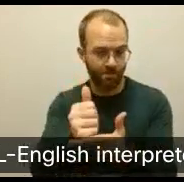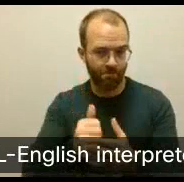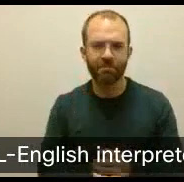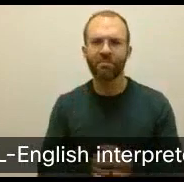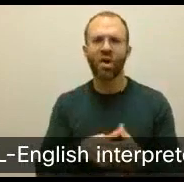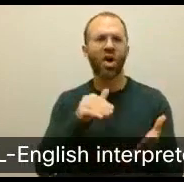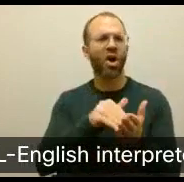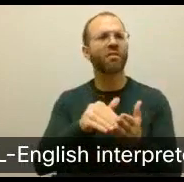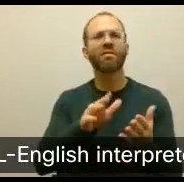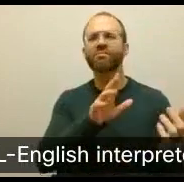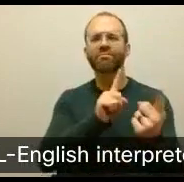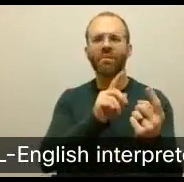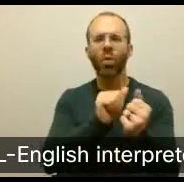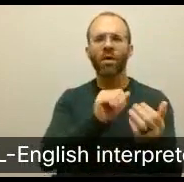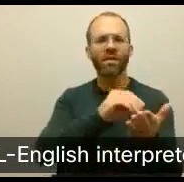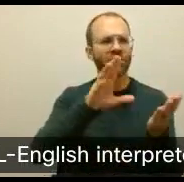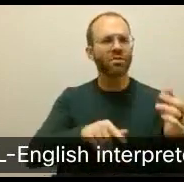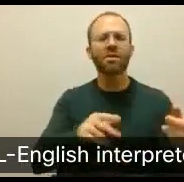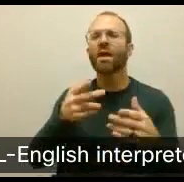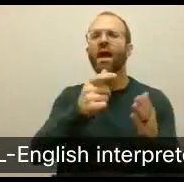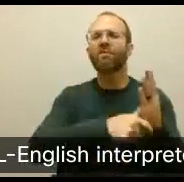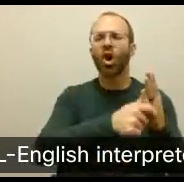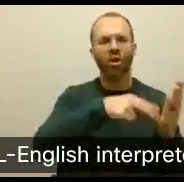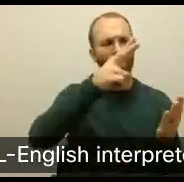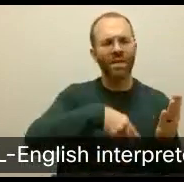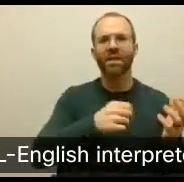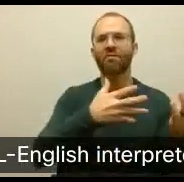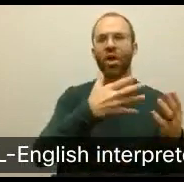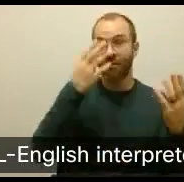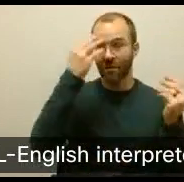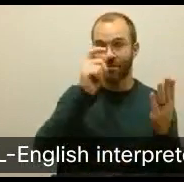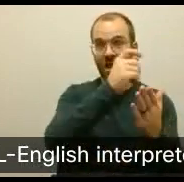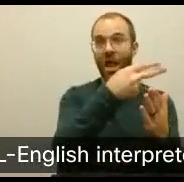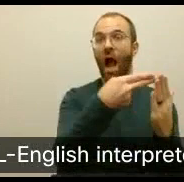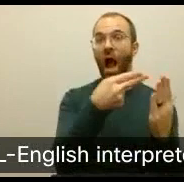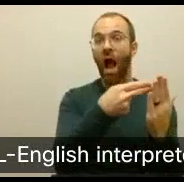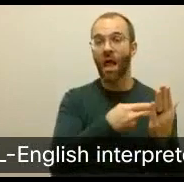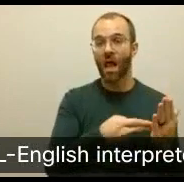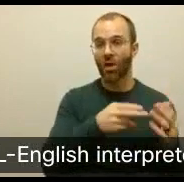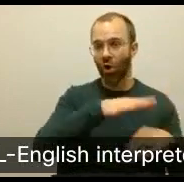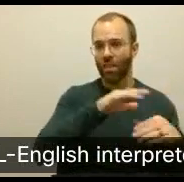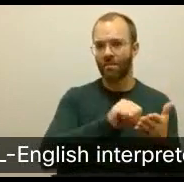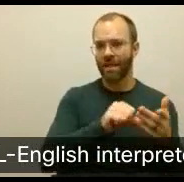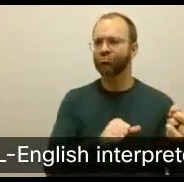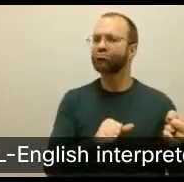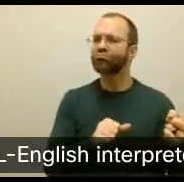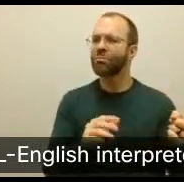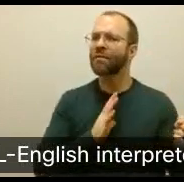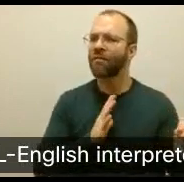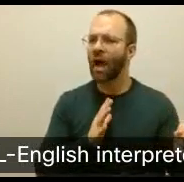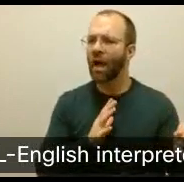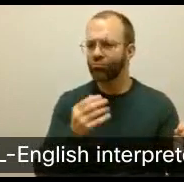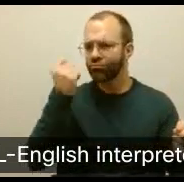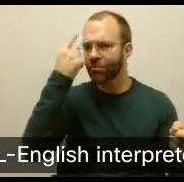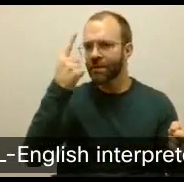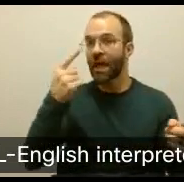to paraphrase an article, and when they come to me, they have a lot of information highlighted on the page, which is fine. It's helping them identify what the